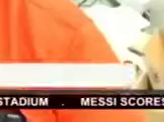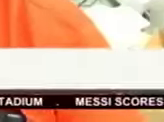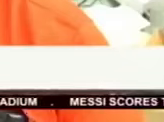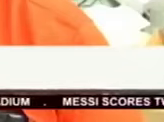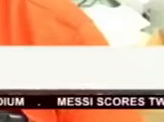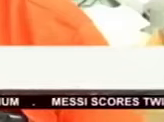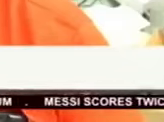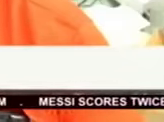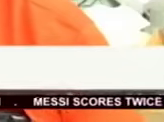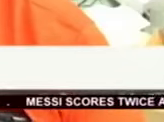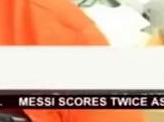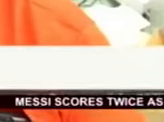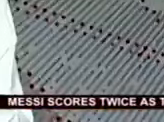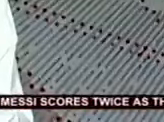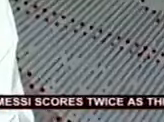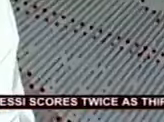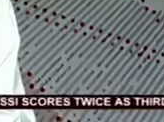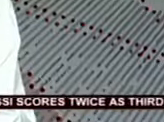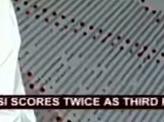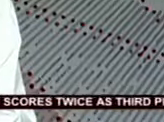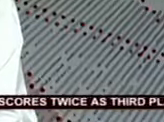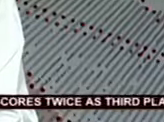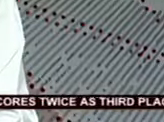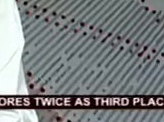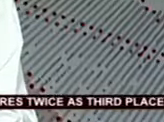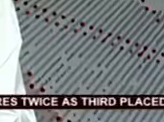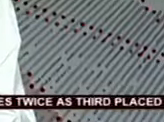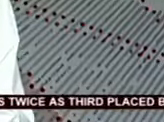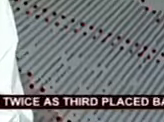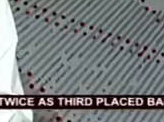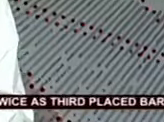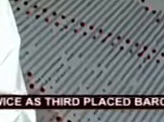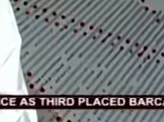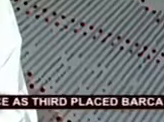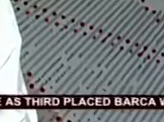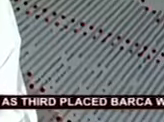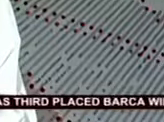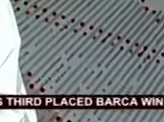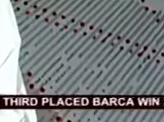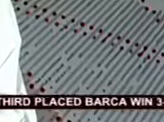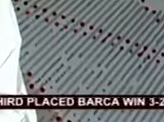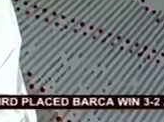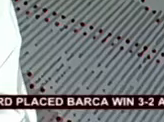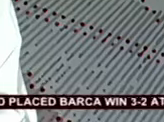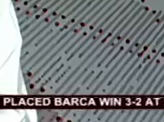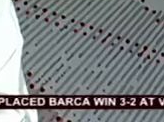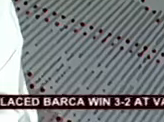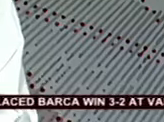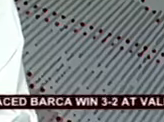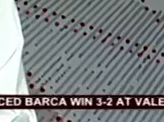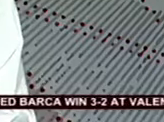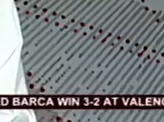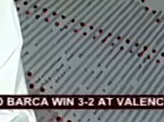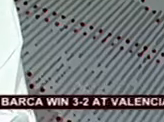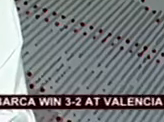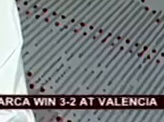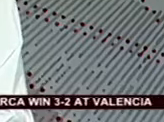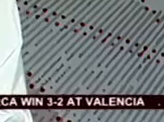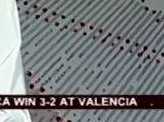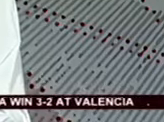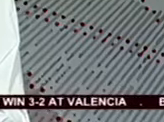dinkiralu nondila hanibi ate South Africa banko nyinto nyin subolo min yalon ko e ka